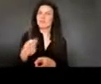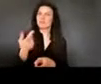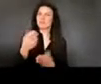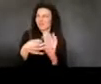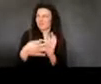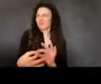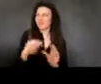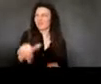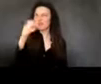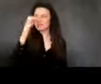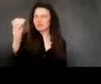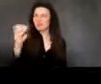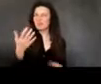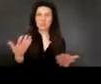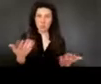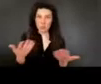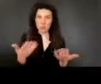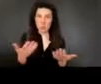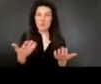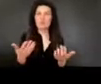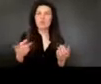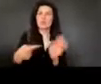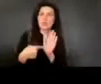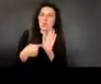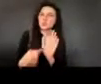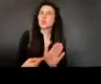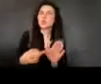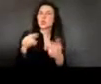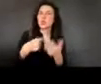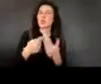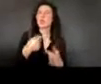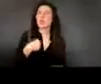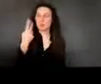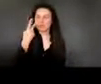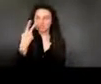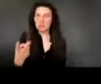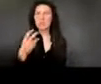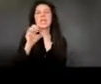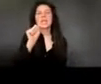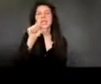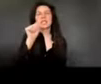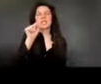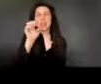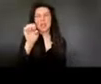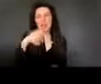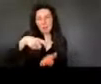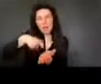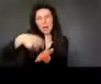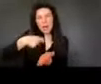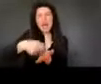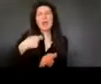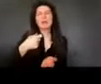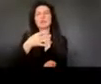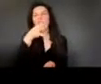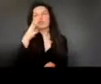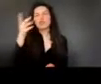It tells of an encounter with a slate mine ruined site in rural North Wales, where I'm from.